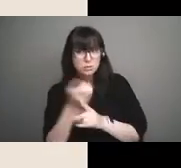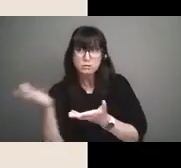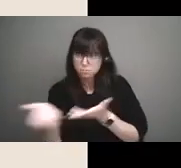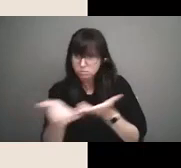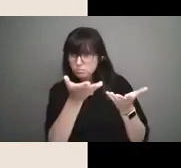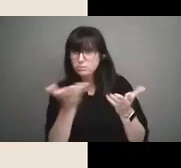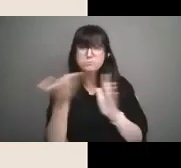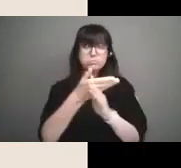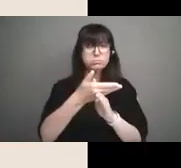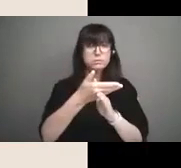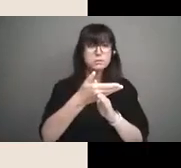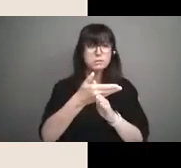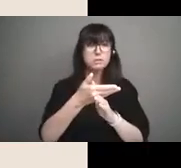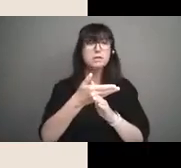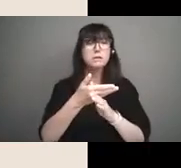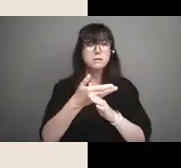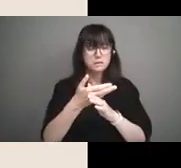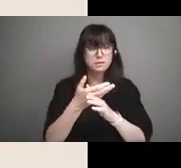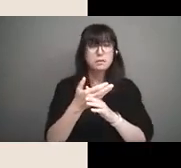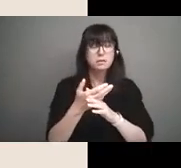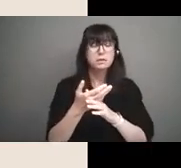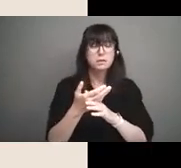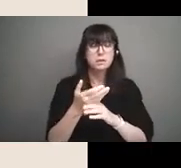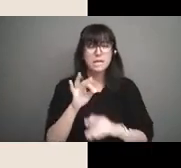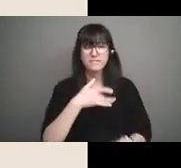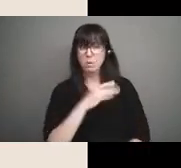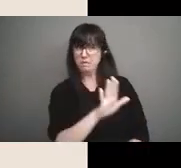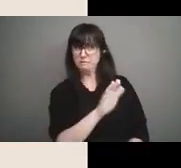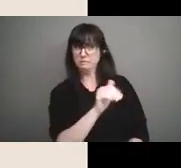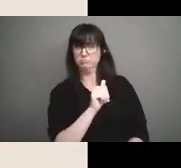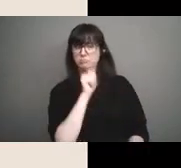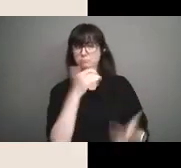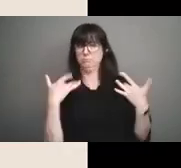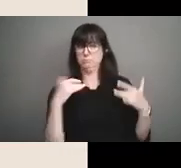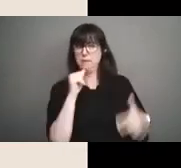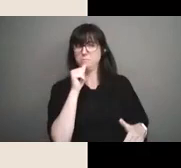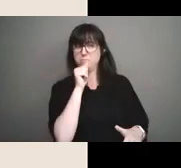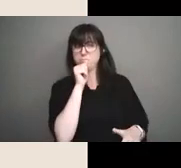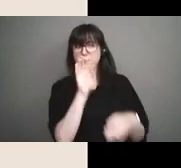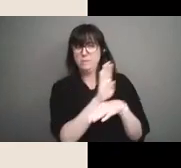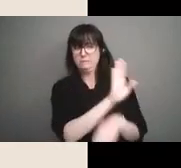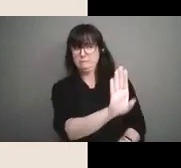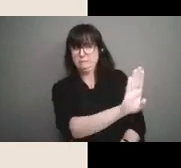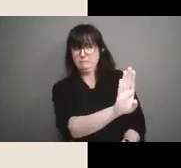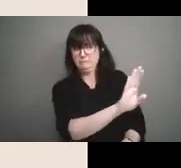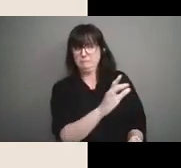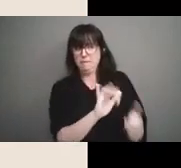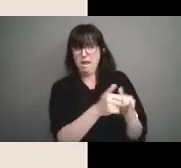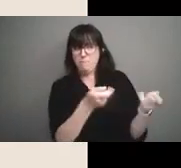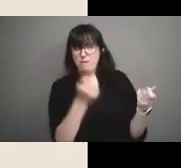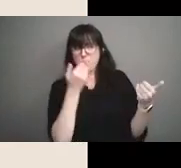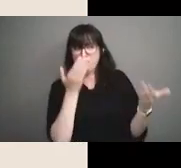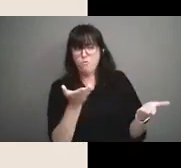oftentimes what we do is when, you know, we think that's a private matter or we don't know how to handle it, so we don't confront it. So it's really about having